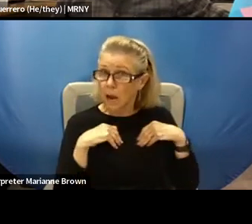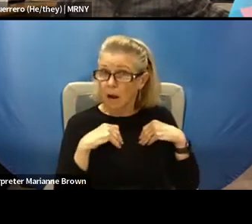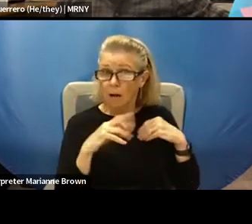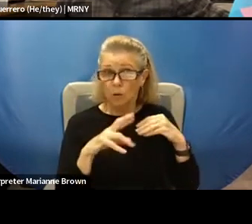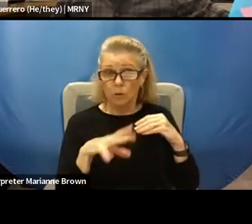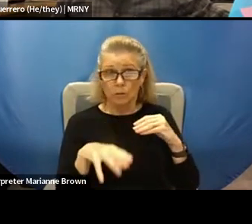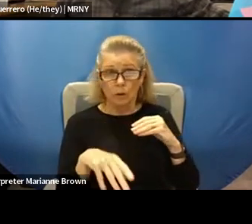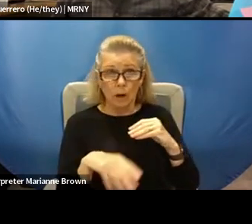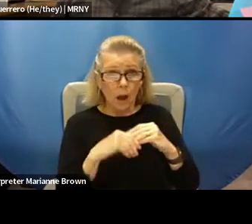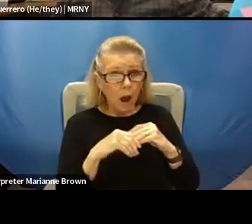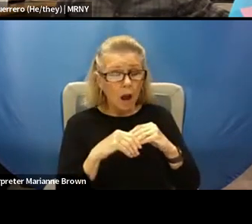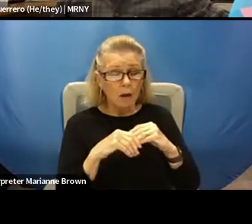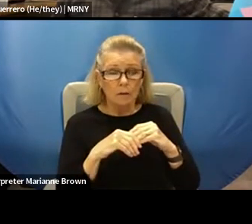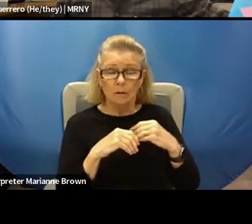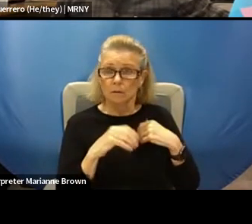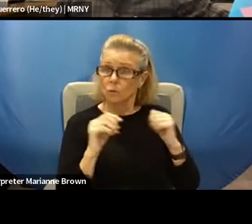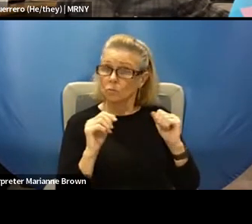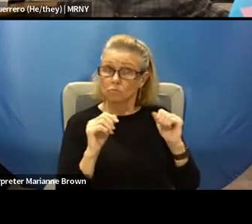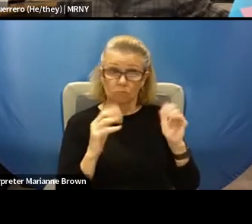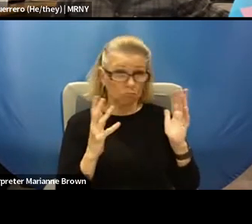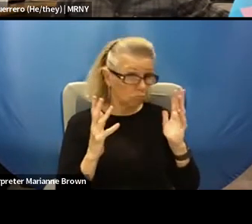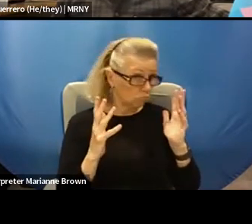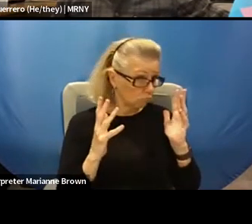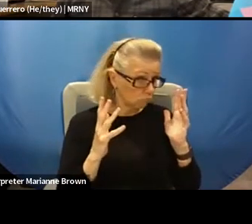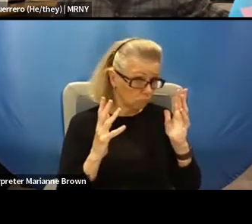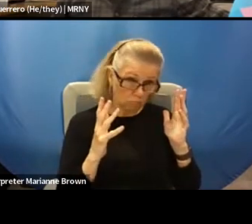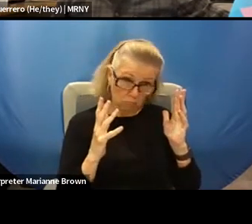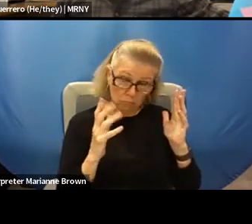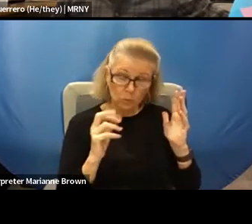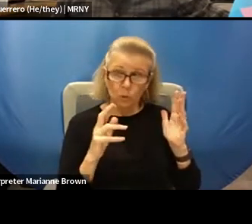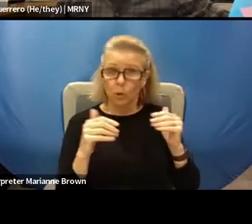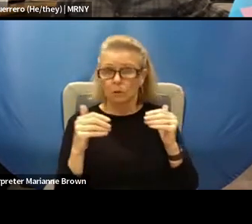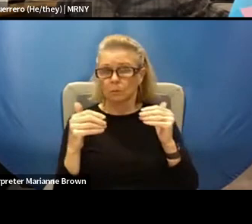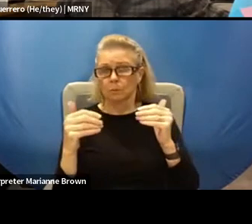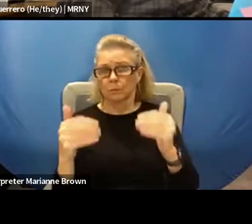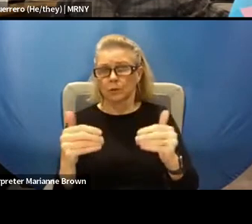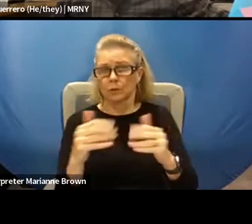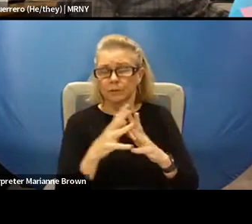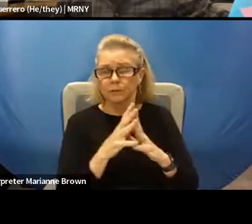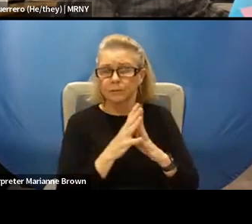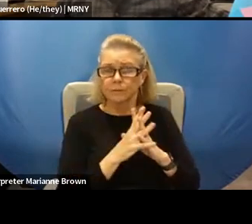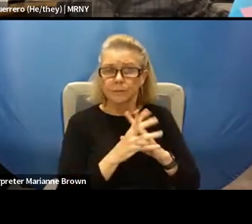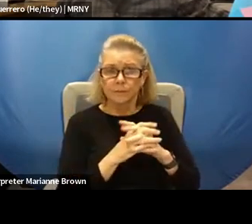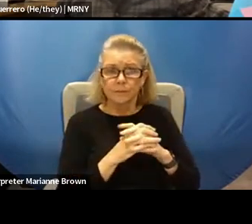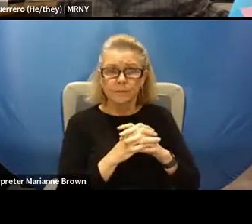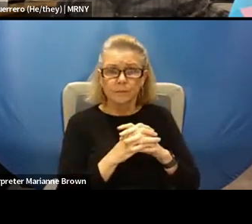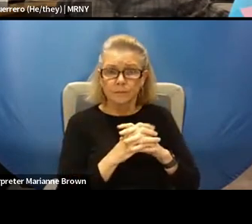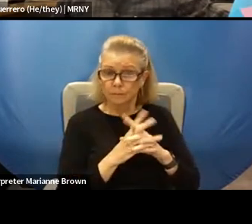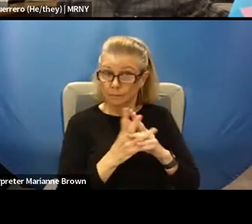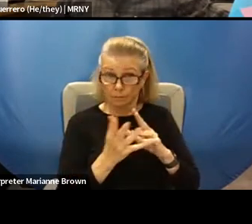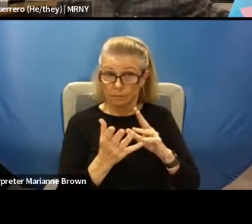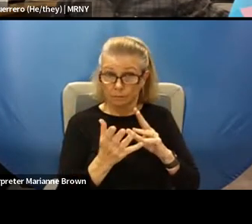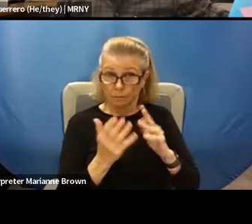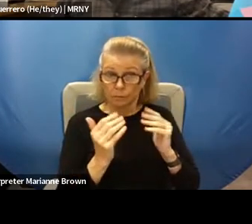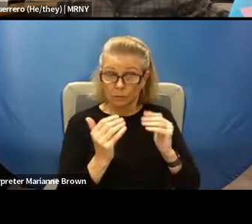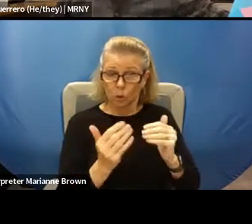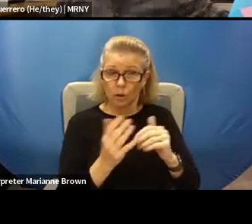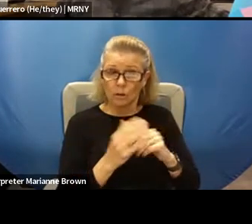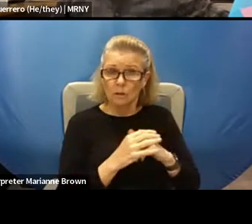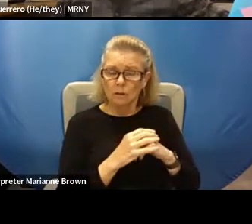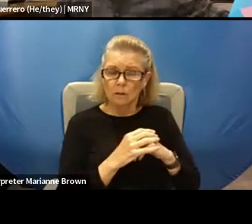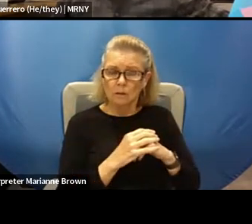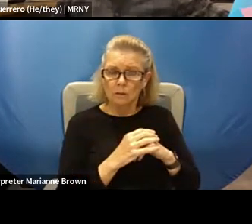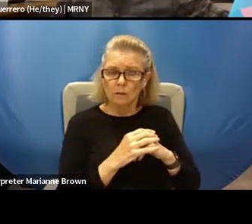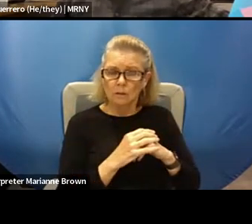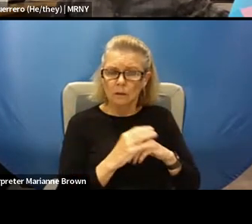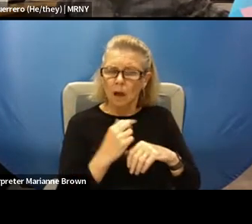add, or we can just move to the next question. Okay, go ahead, Say. I would like to